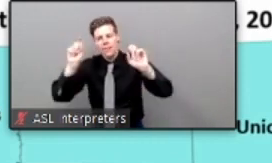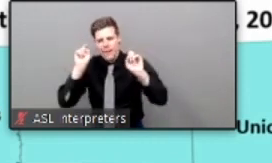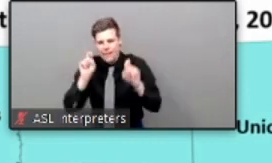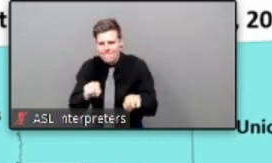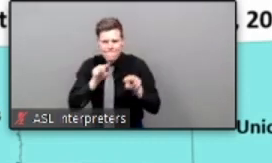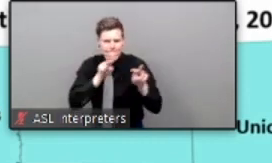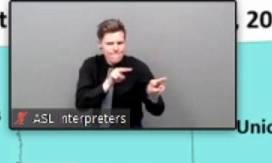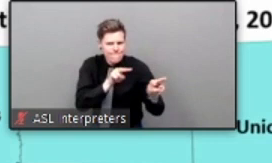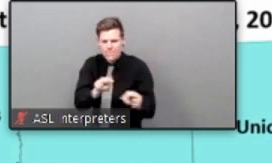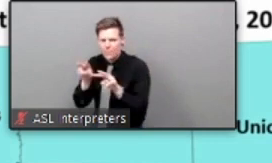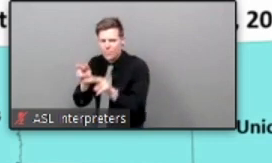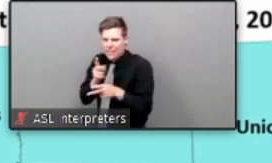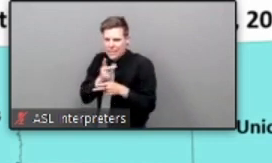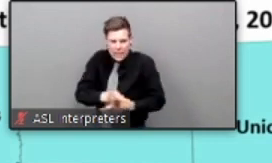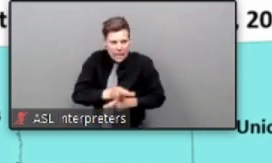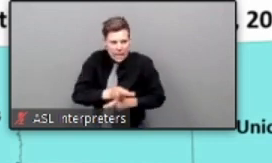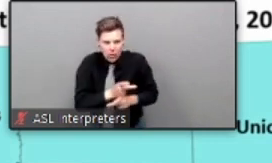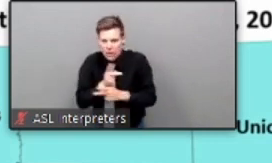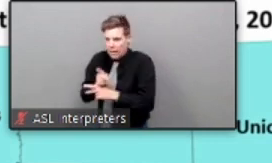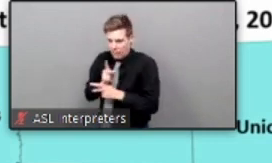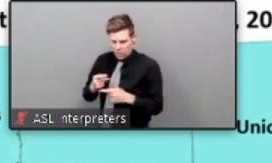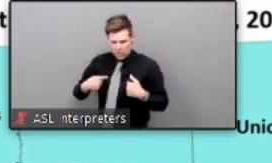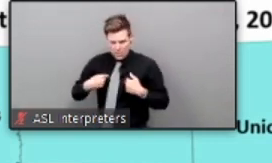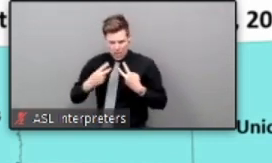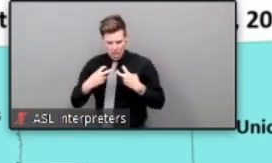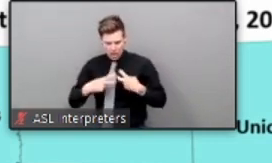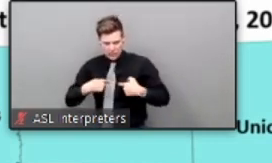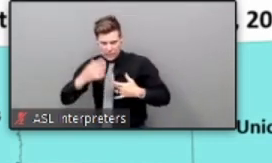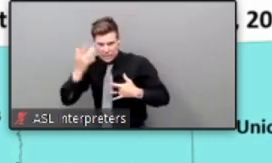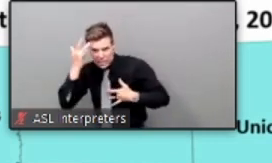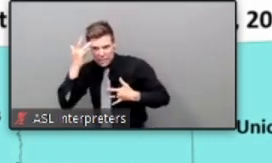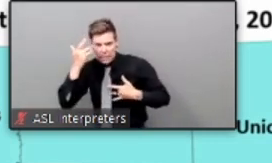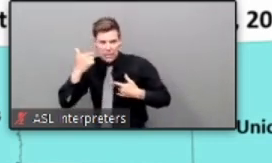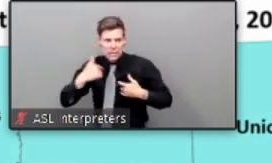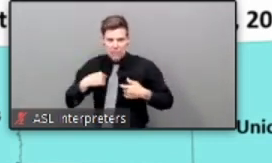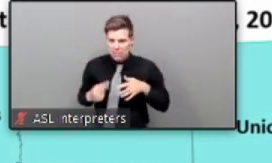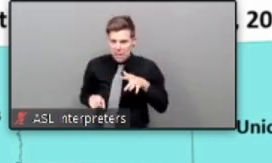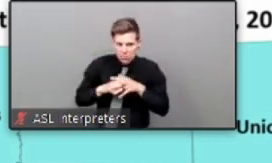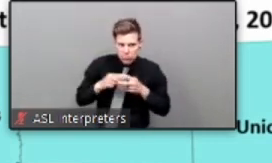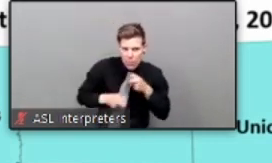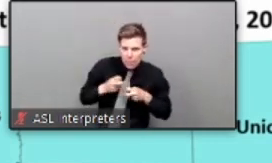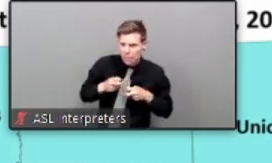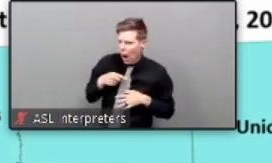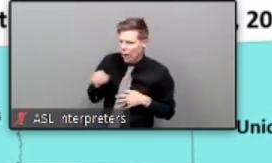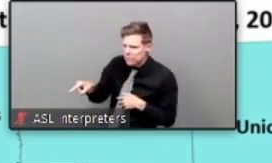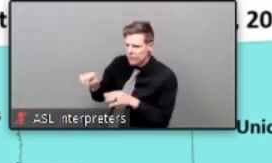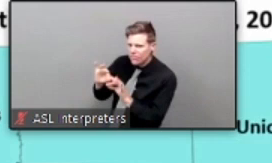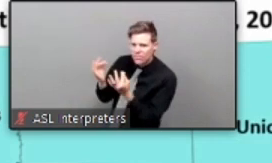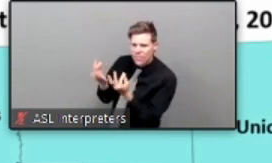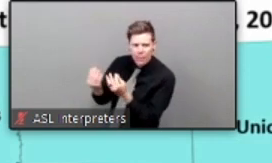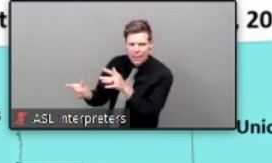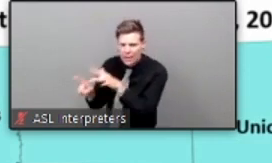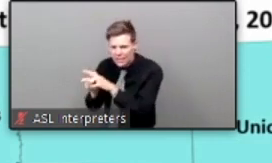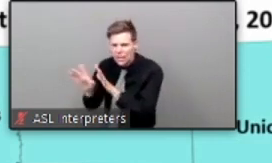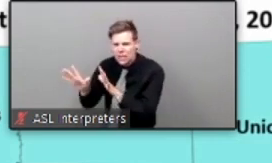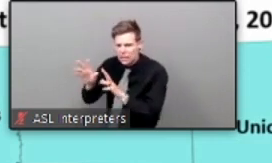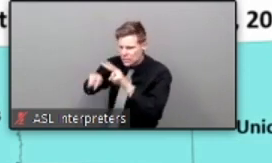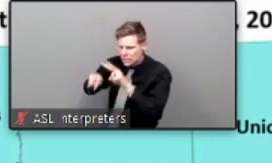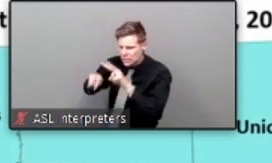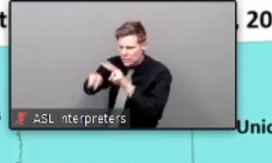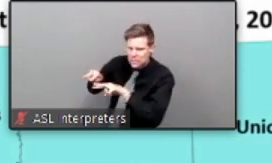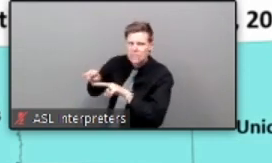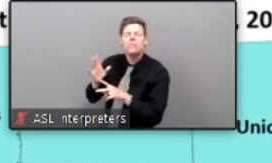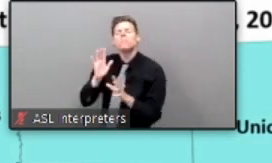you live with someone who has pre-existing conditions. And so I'm really happy about this. I'm really pleased to